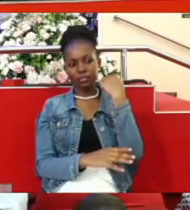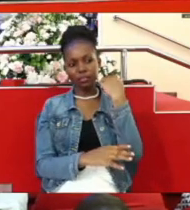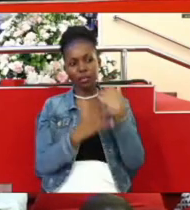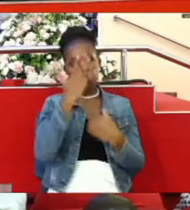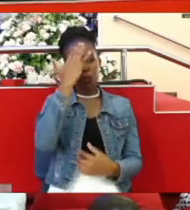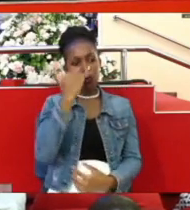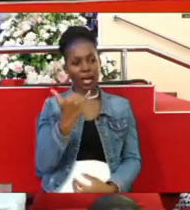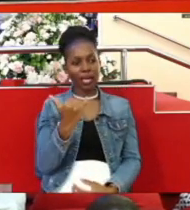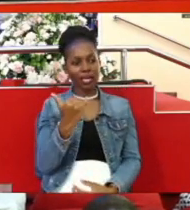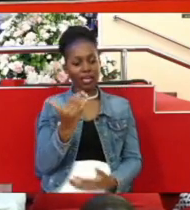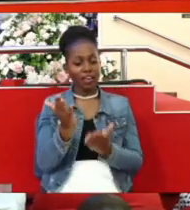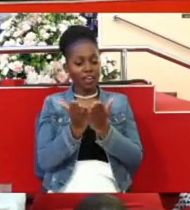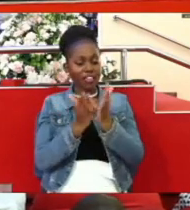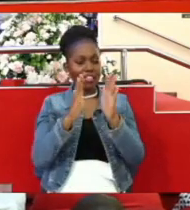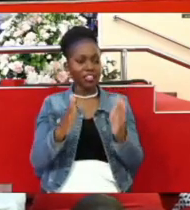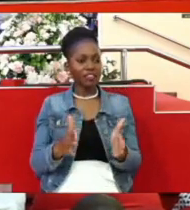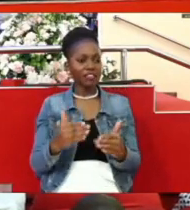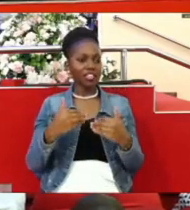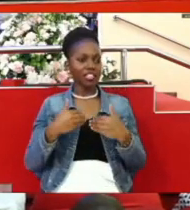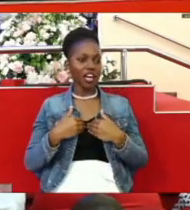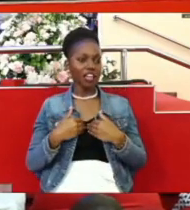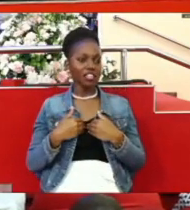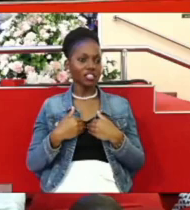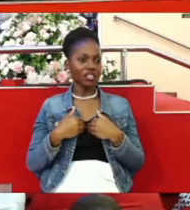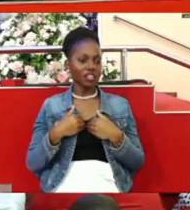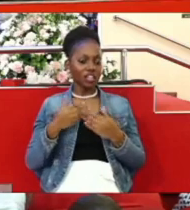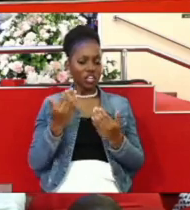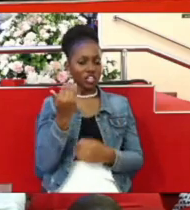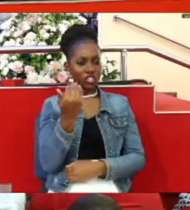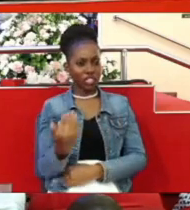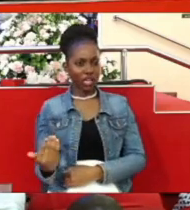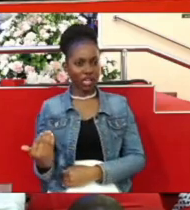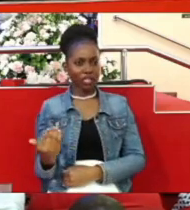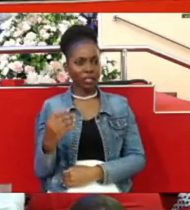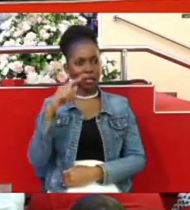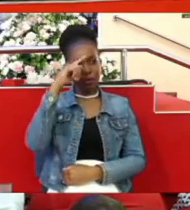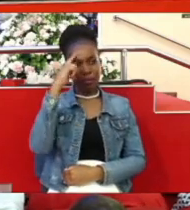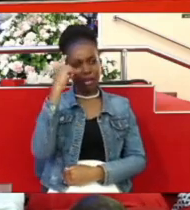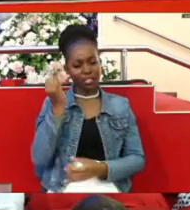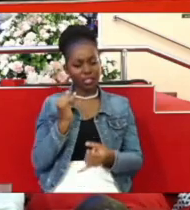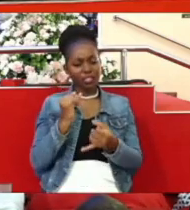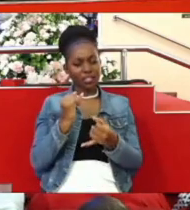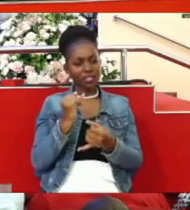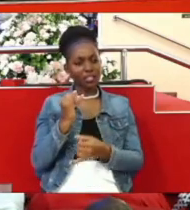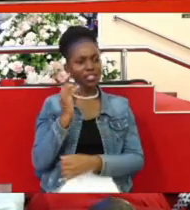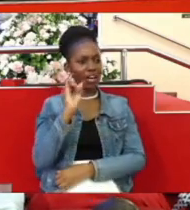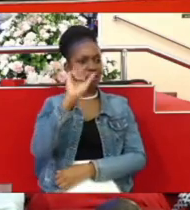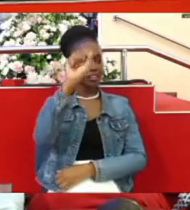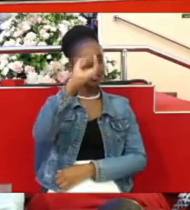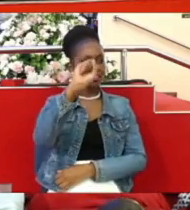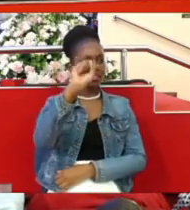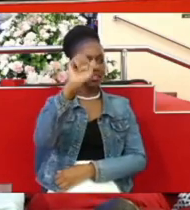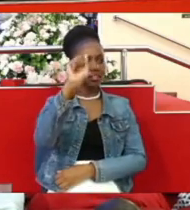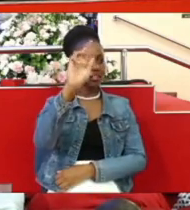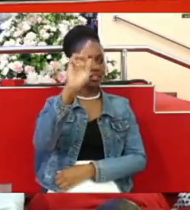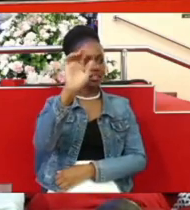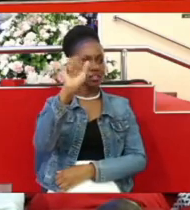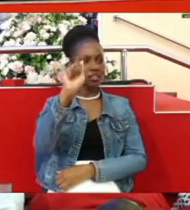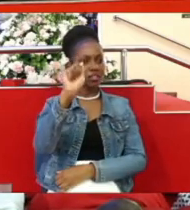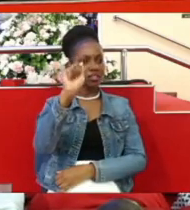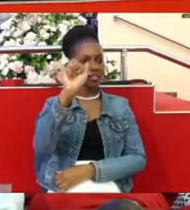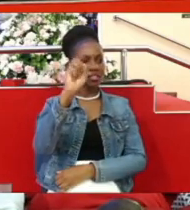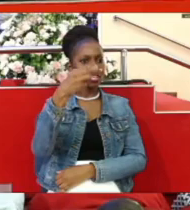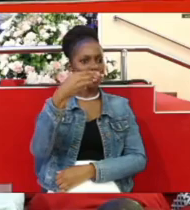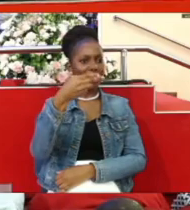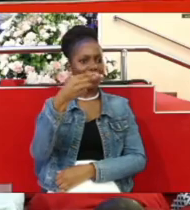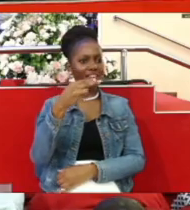has conceived and everybody can see it. Kwa sababu Hagai ameshika mimba na watu wote wanaona. But with her she has tried many